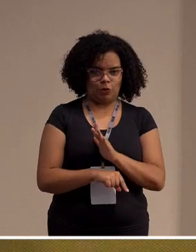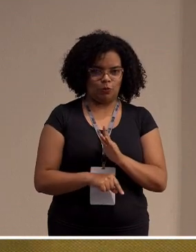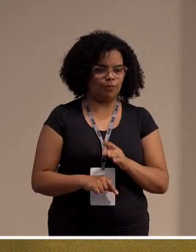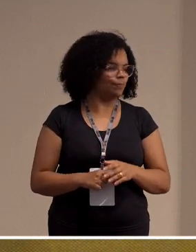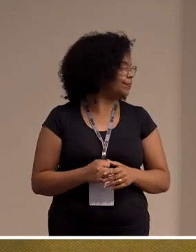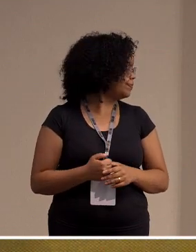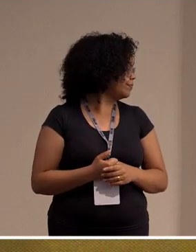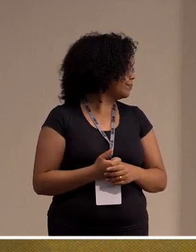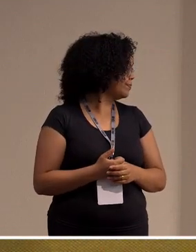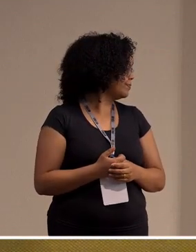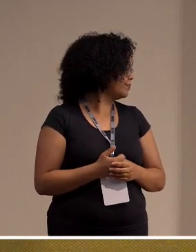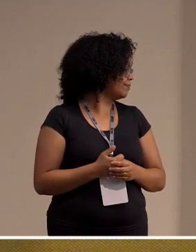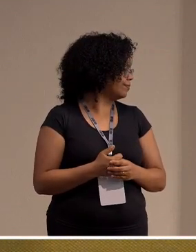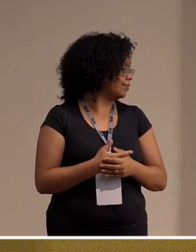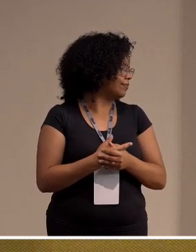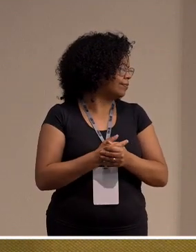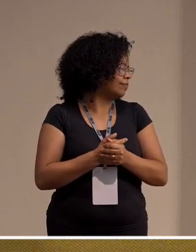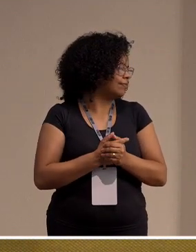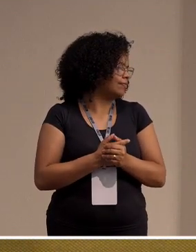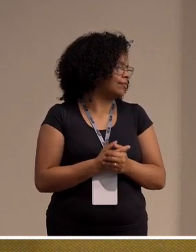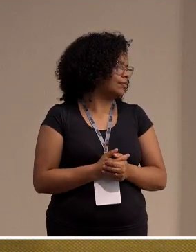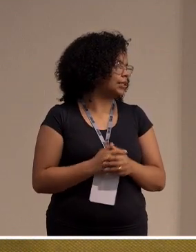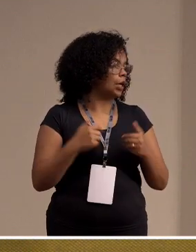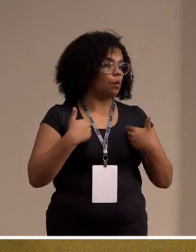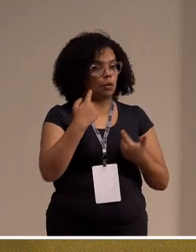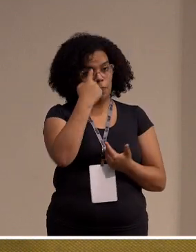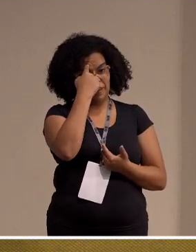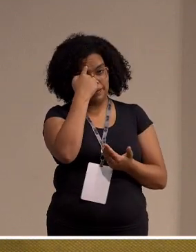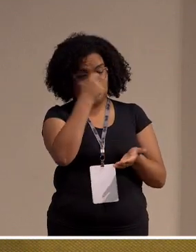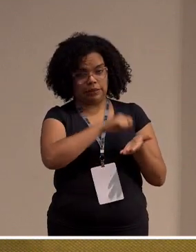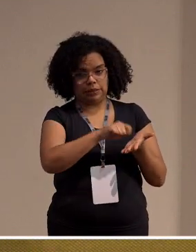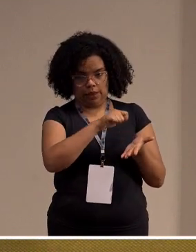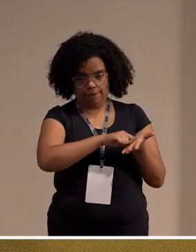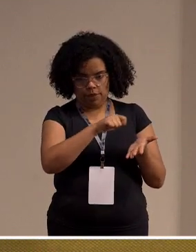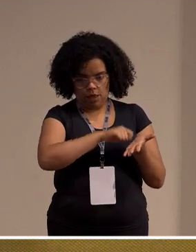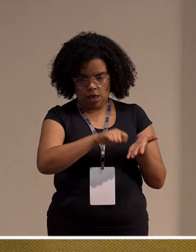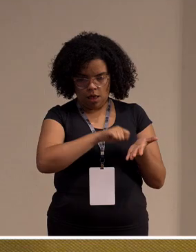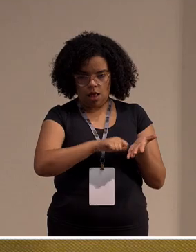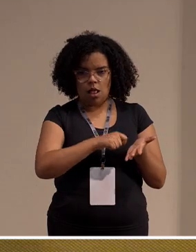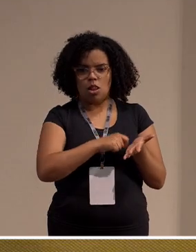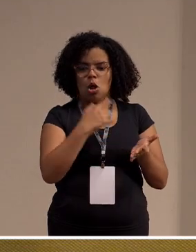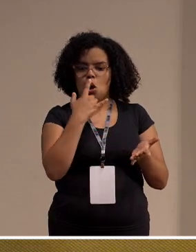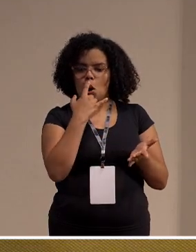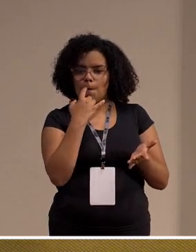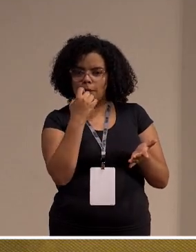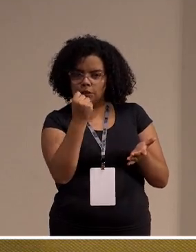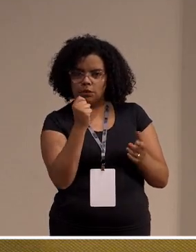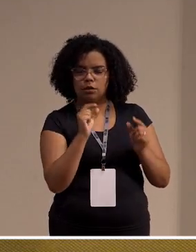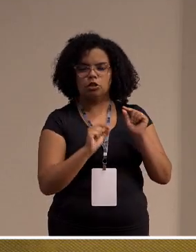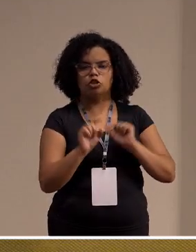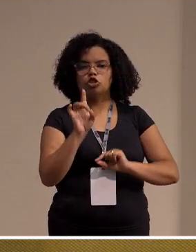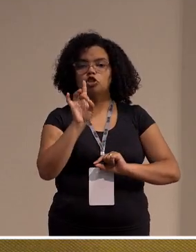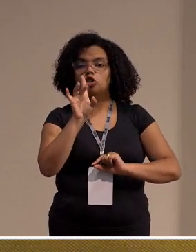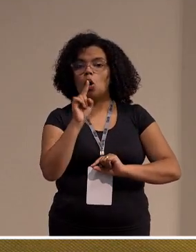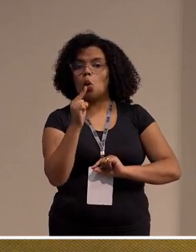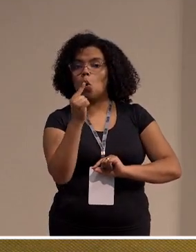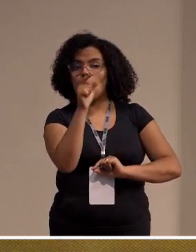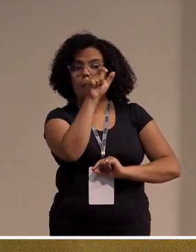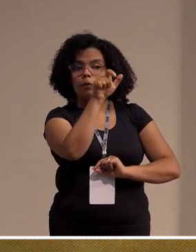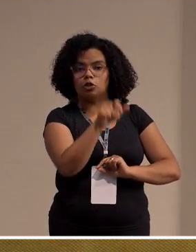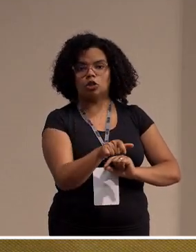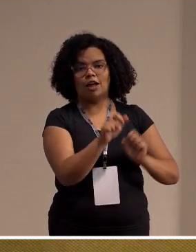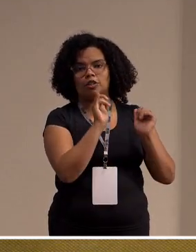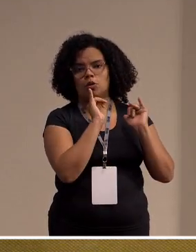Originally, when I set out to write the novel, only one character was telling the story, and that was William. It was William's book. The